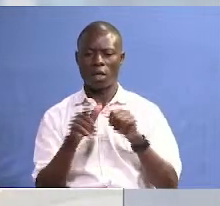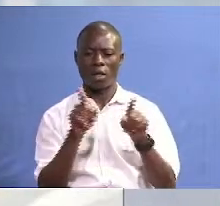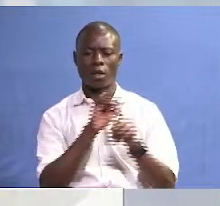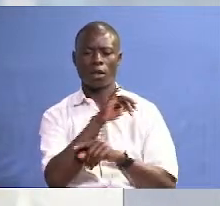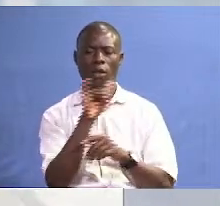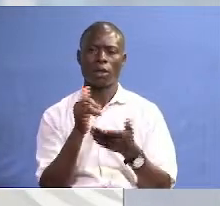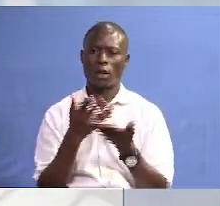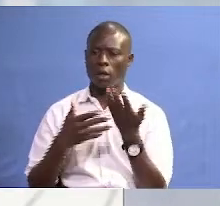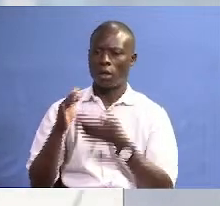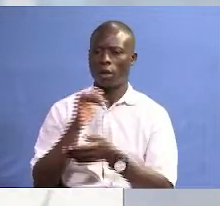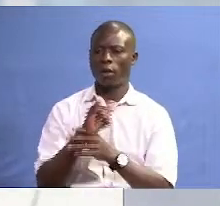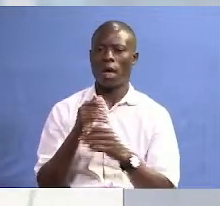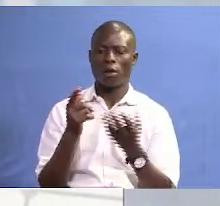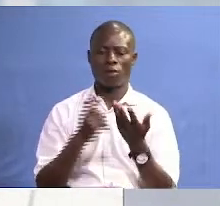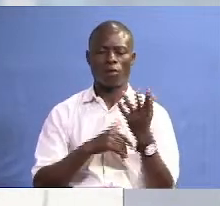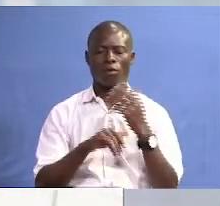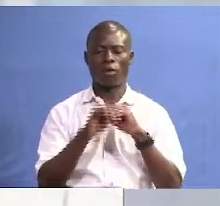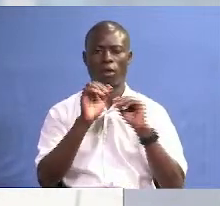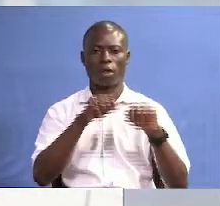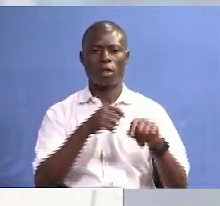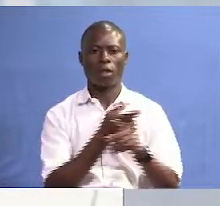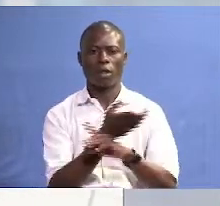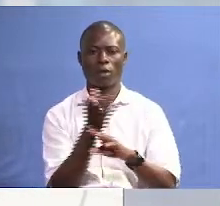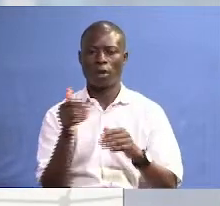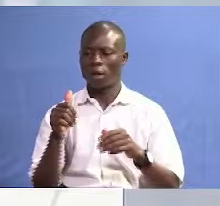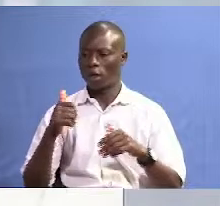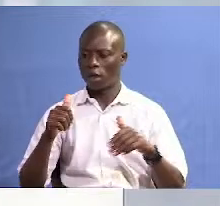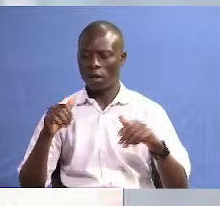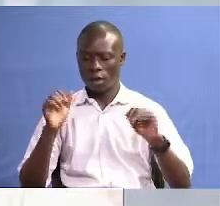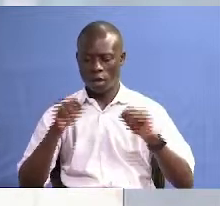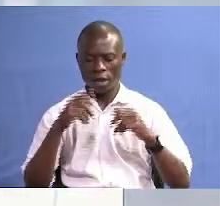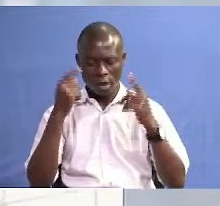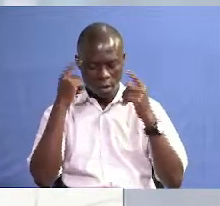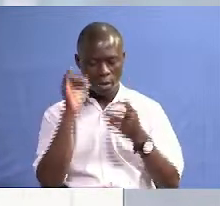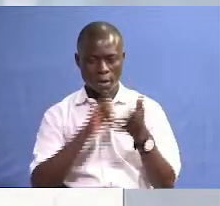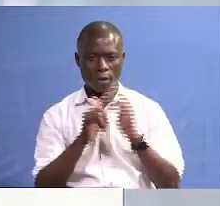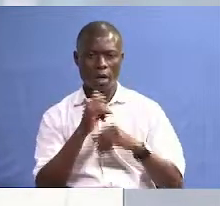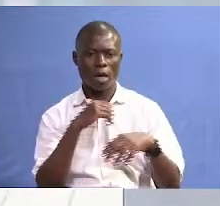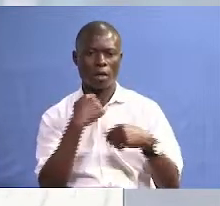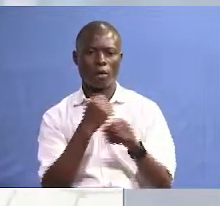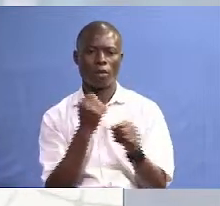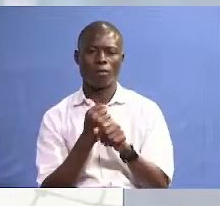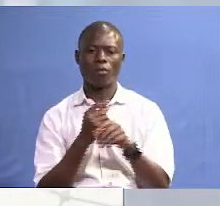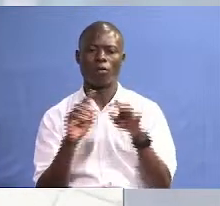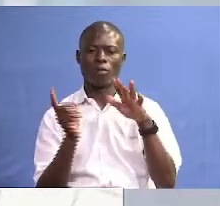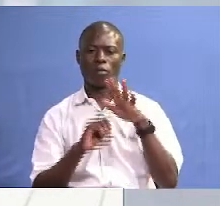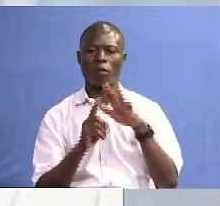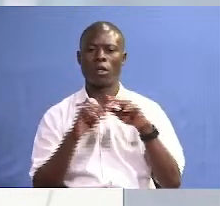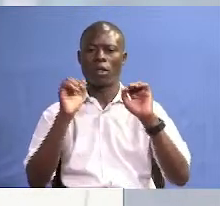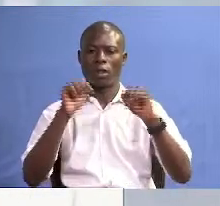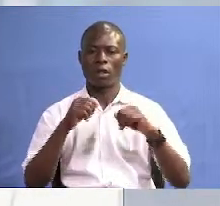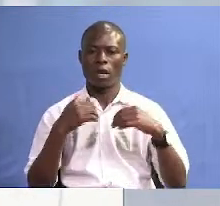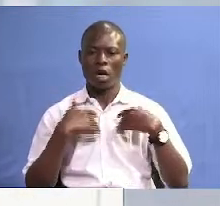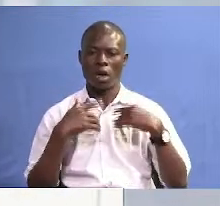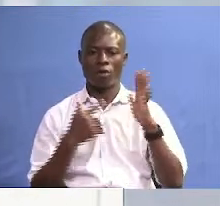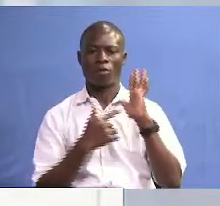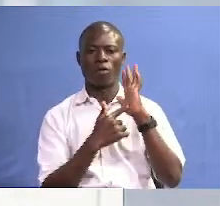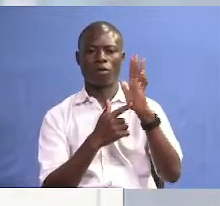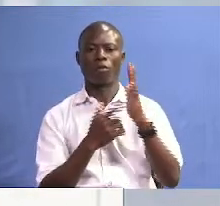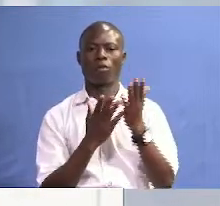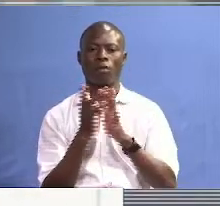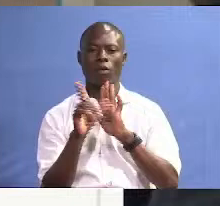step towards accountability, while others contend that only underperforming ministries should have been shown the door.